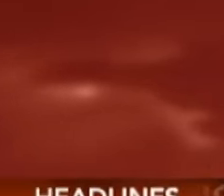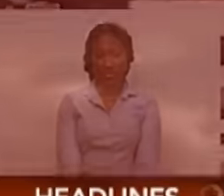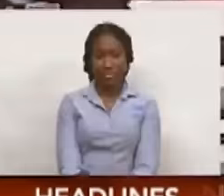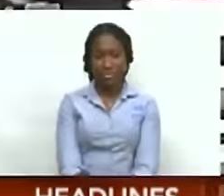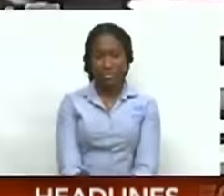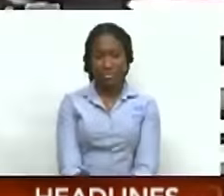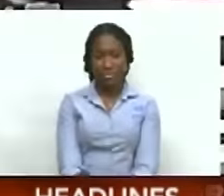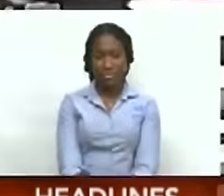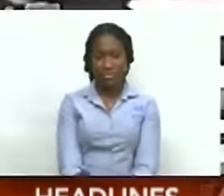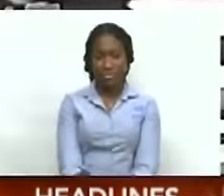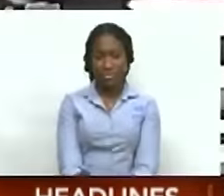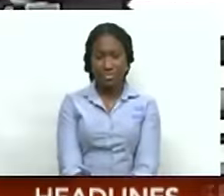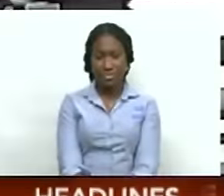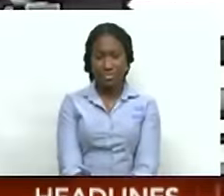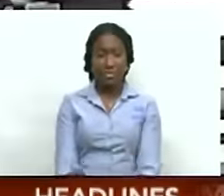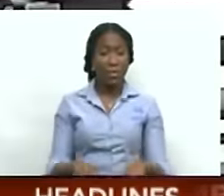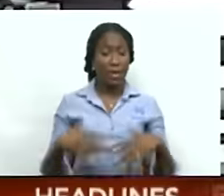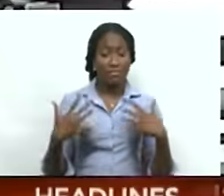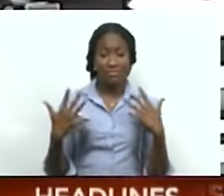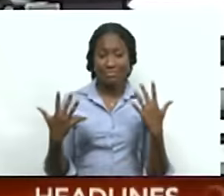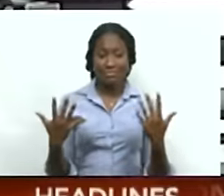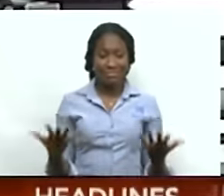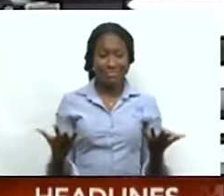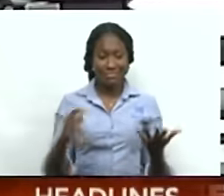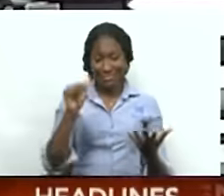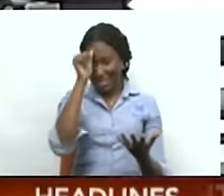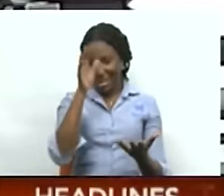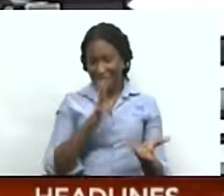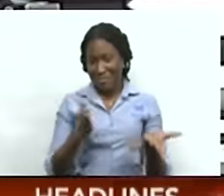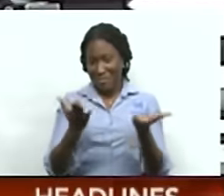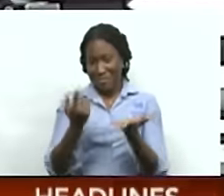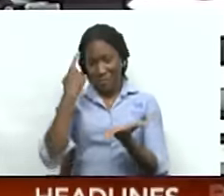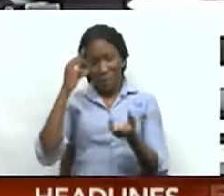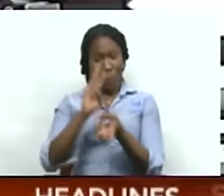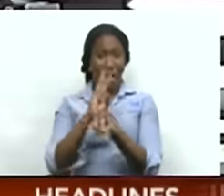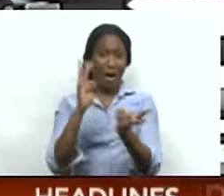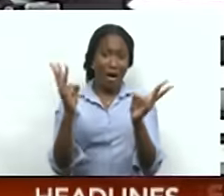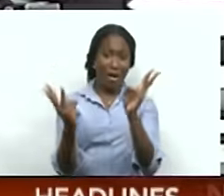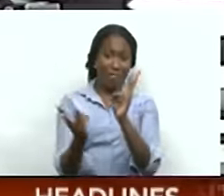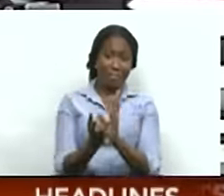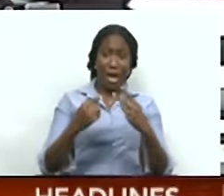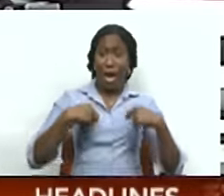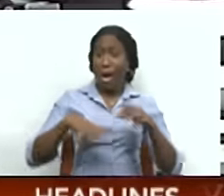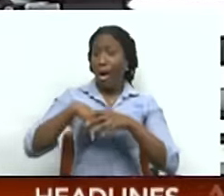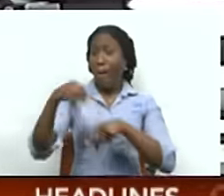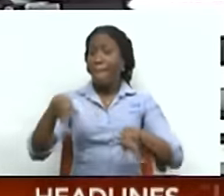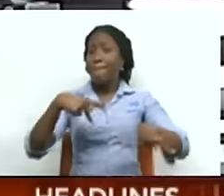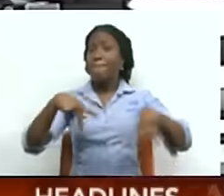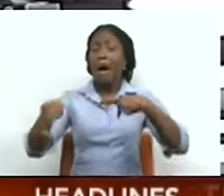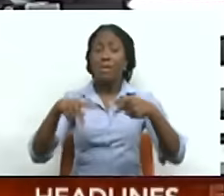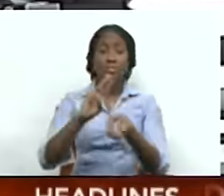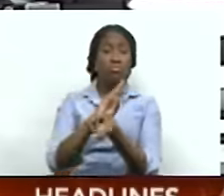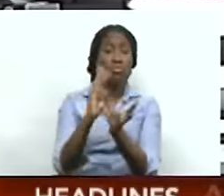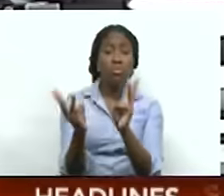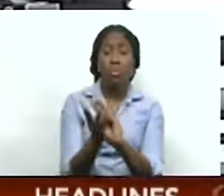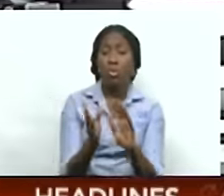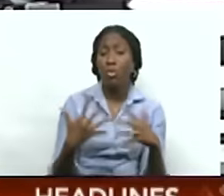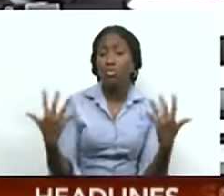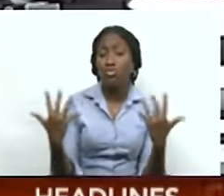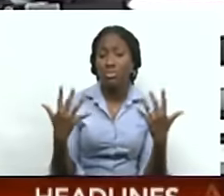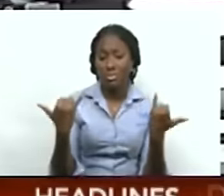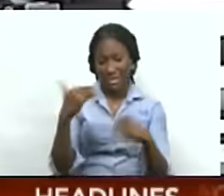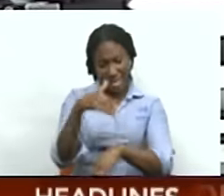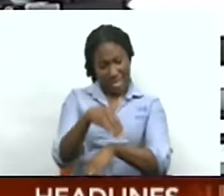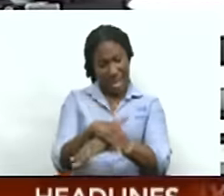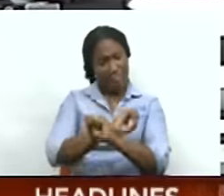Well, Killeen Hussein is standing by. Killeen, especially for the partygoers, what can they expect over the weekend? Well, tonight, clear skies for the most part. If you're in